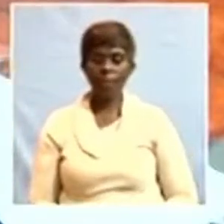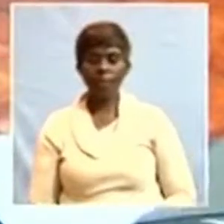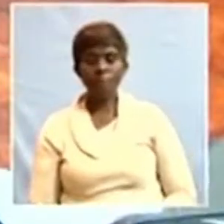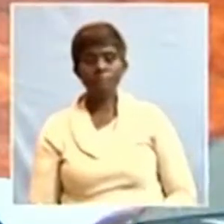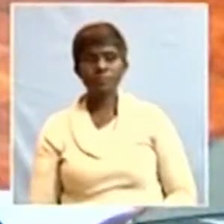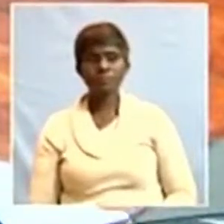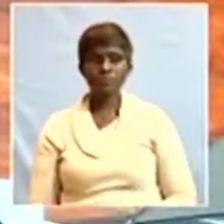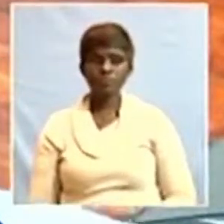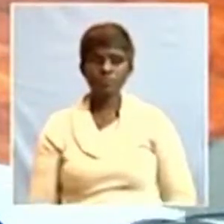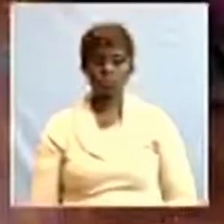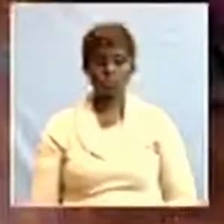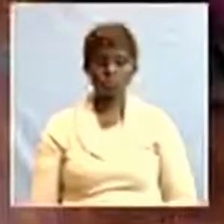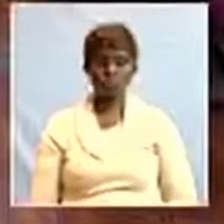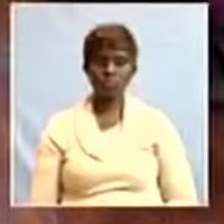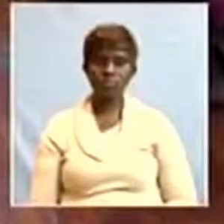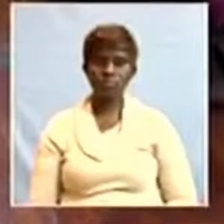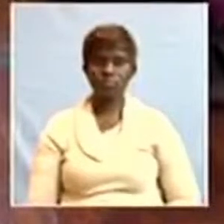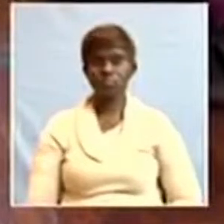question.